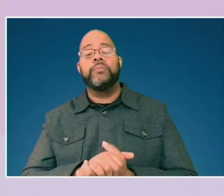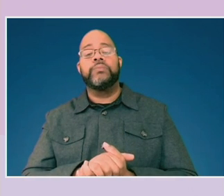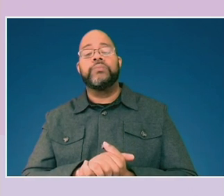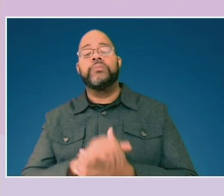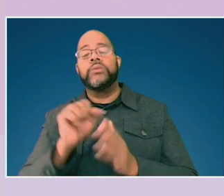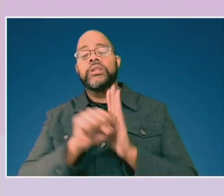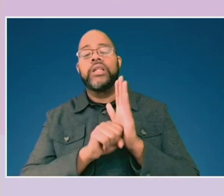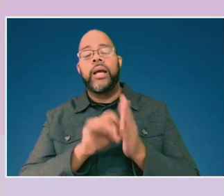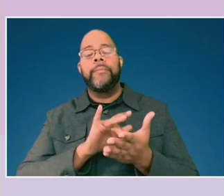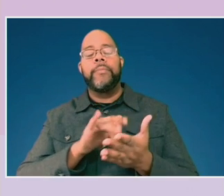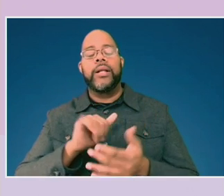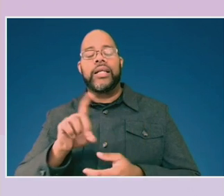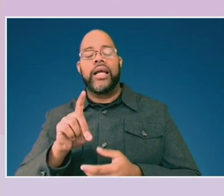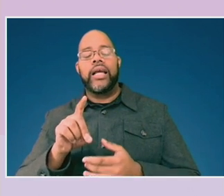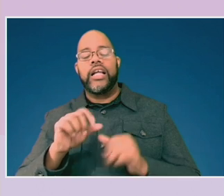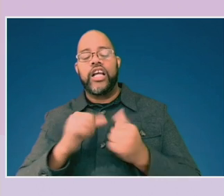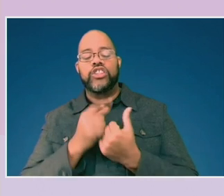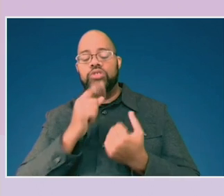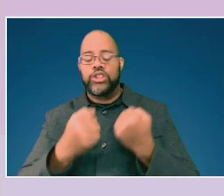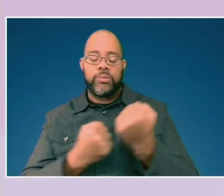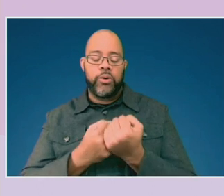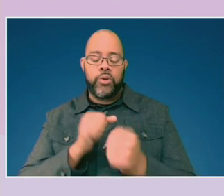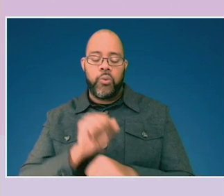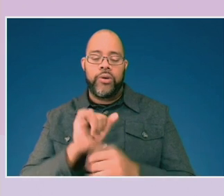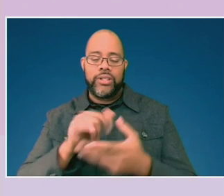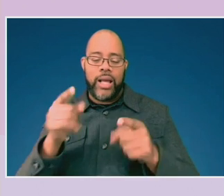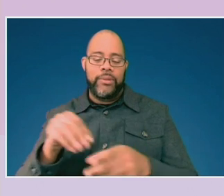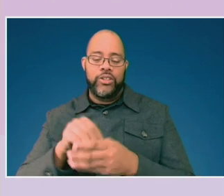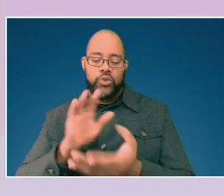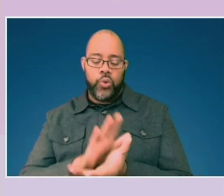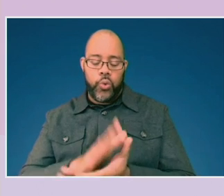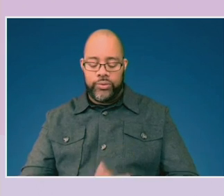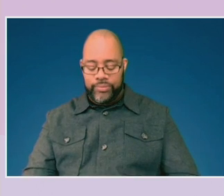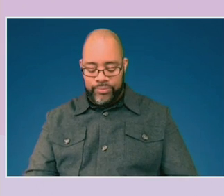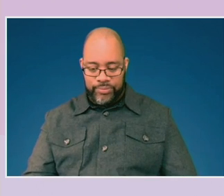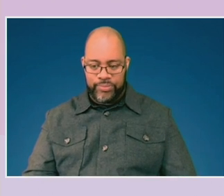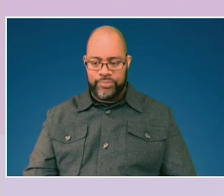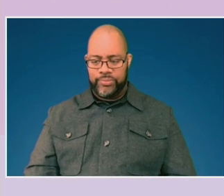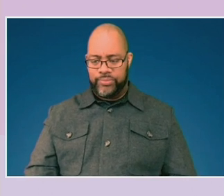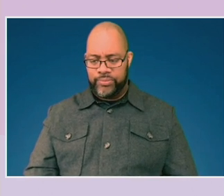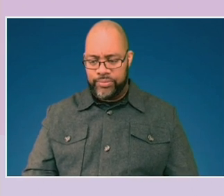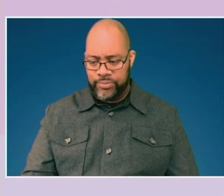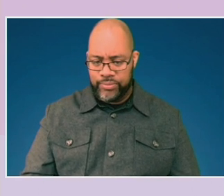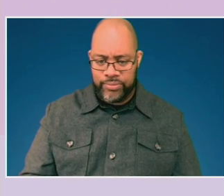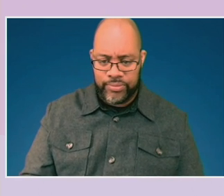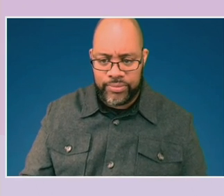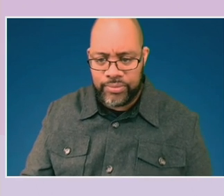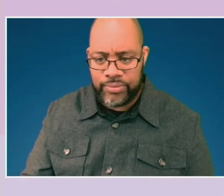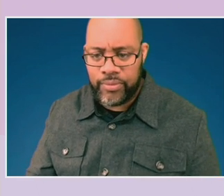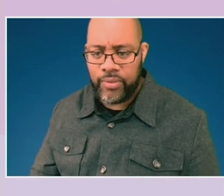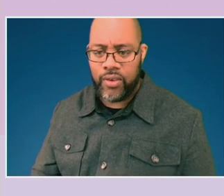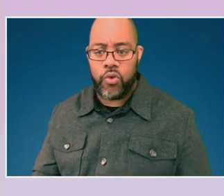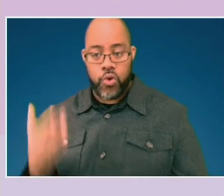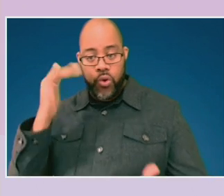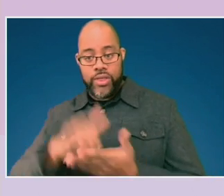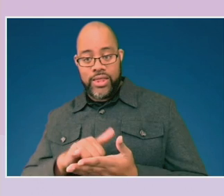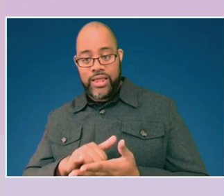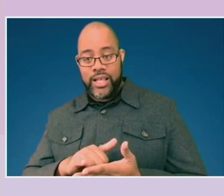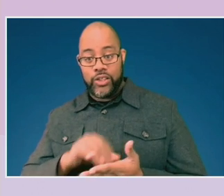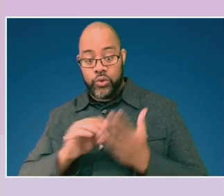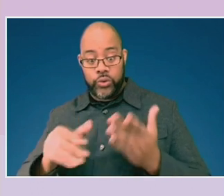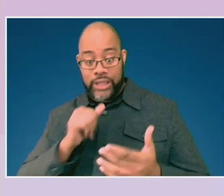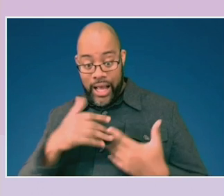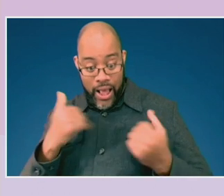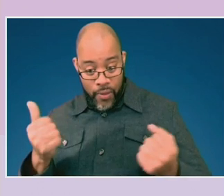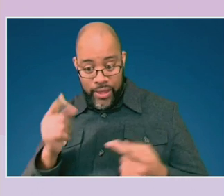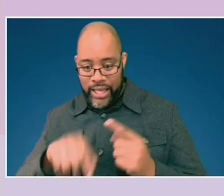Medicaid agency is really supporting the work that's happening in the school, and vice versa. And we all know if a student isn't healthy, they can't learn.